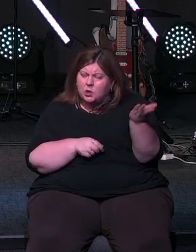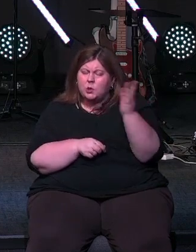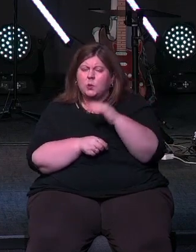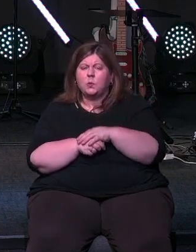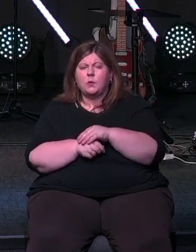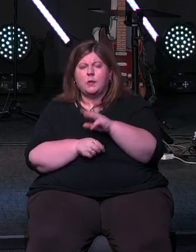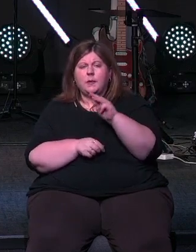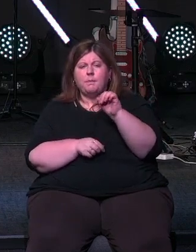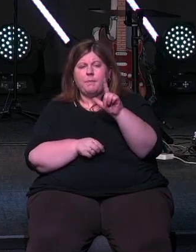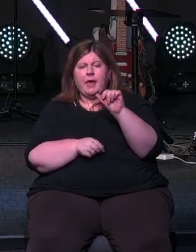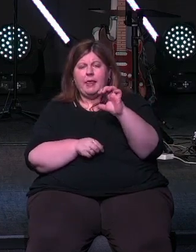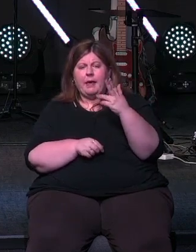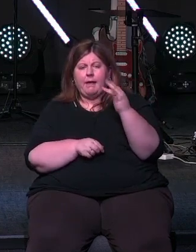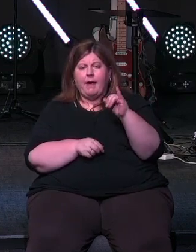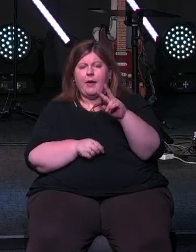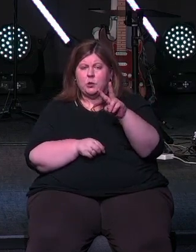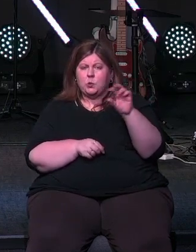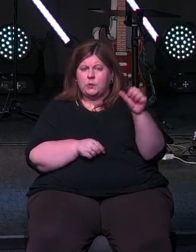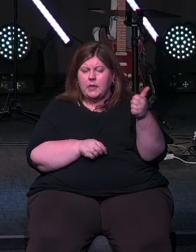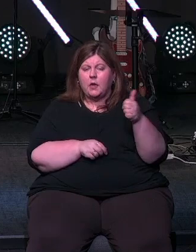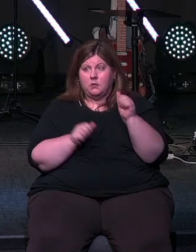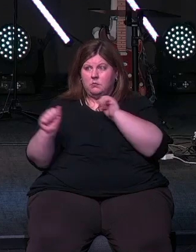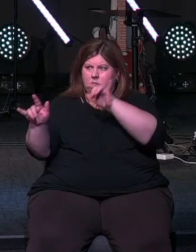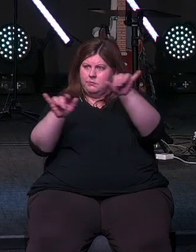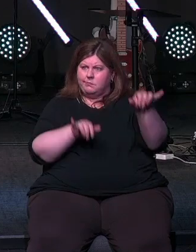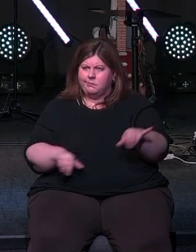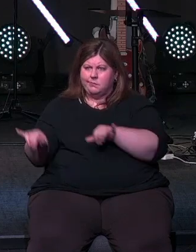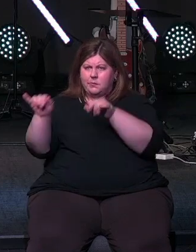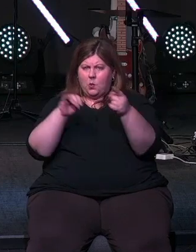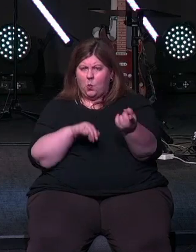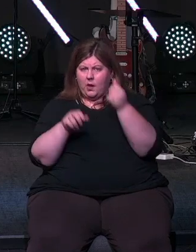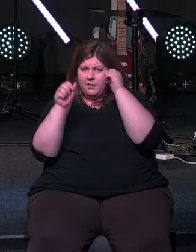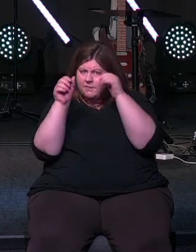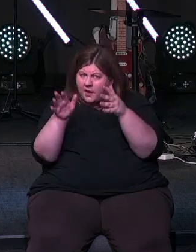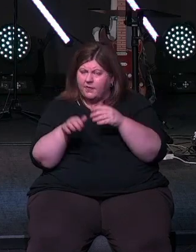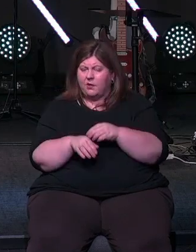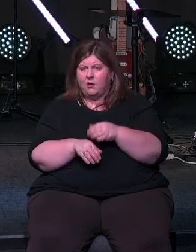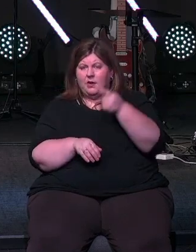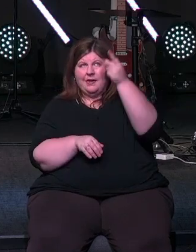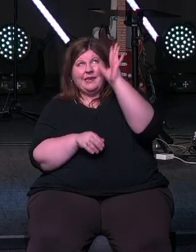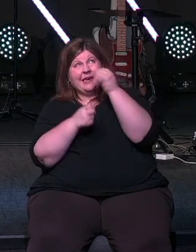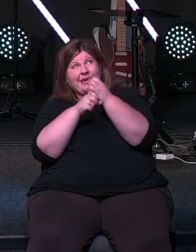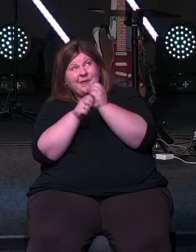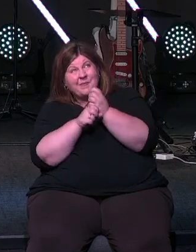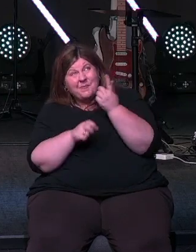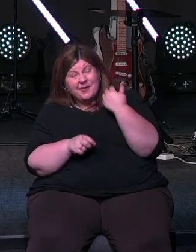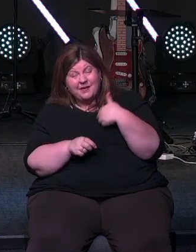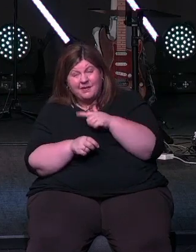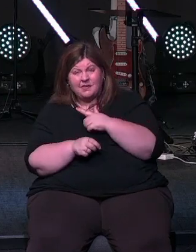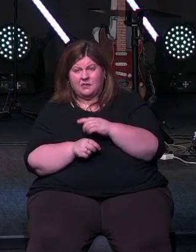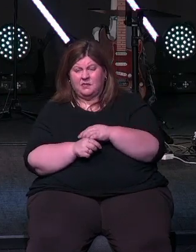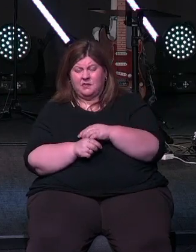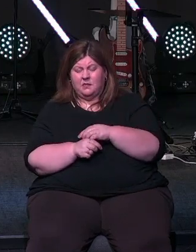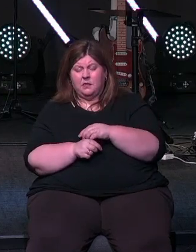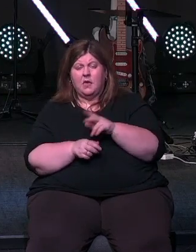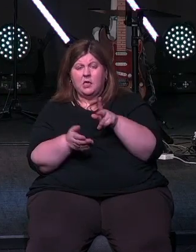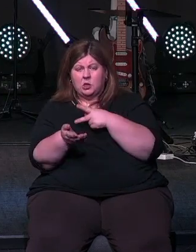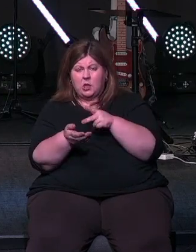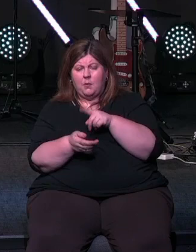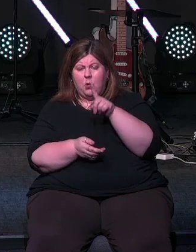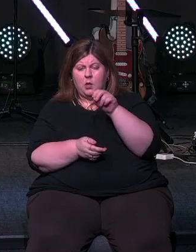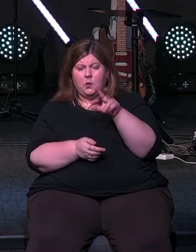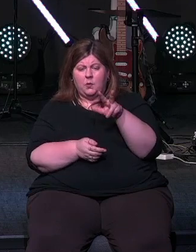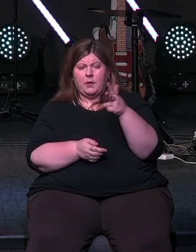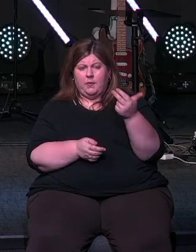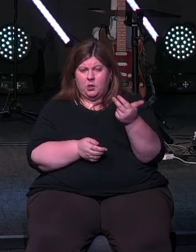Malachi 2:10, "Have we not all one Father? Has not God created us?" Psalm 103:13,